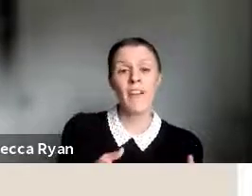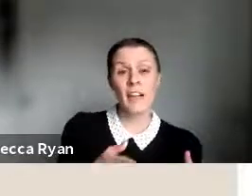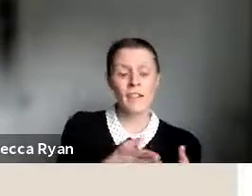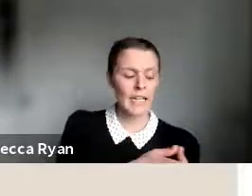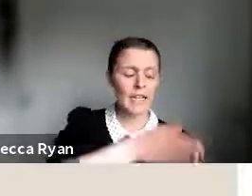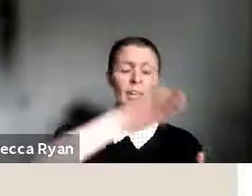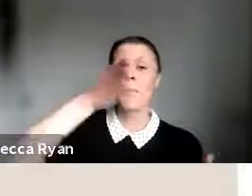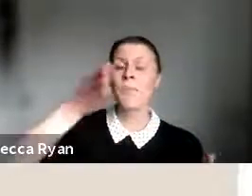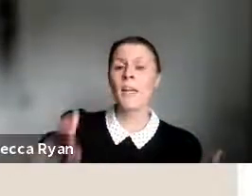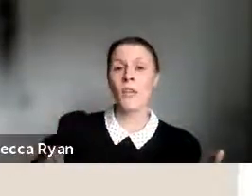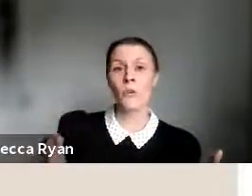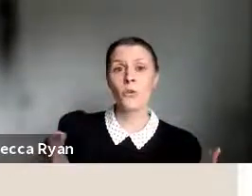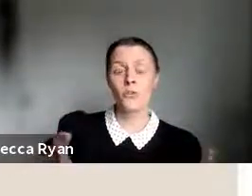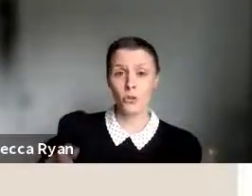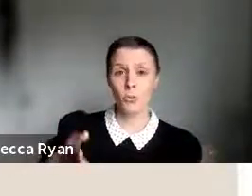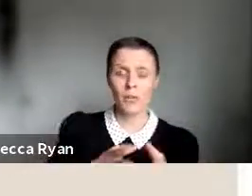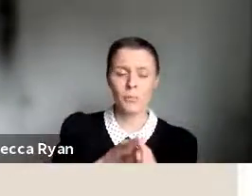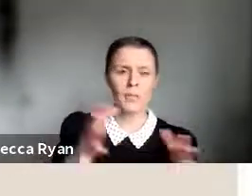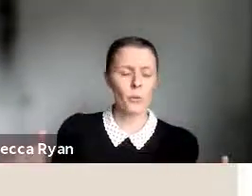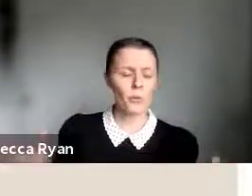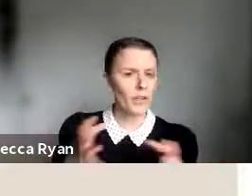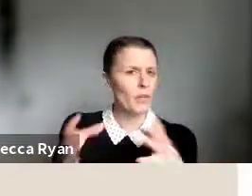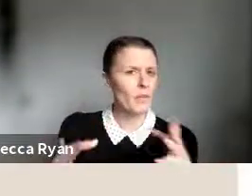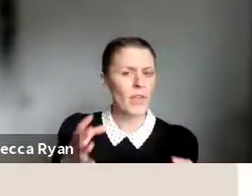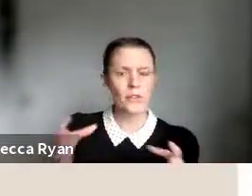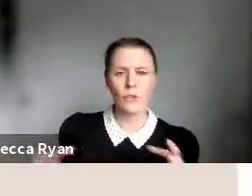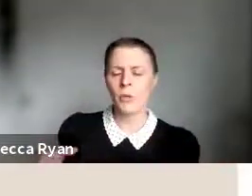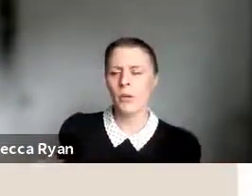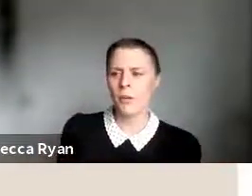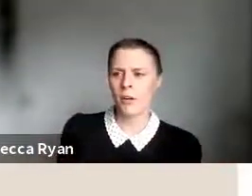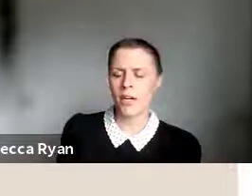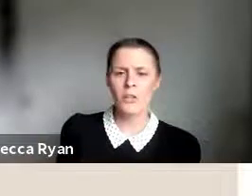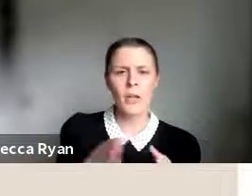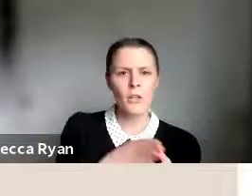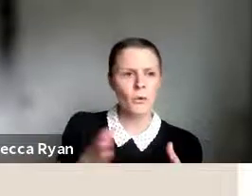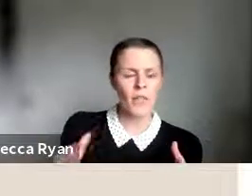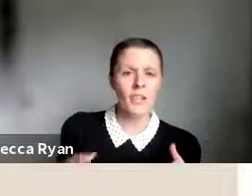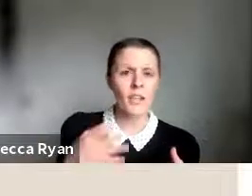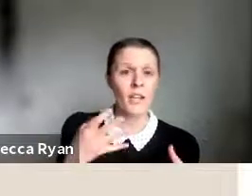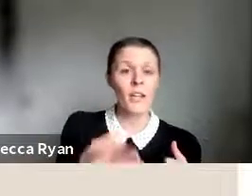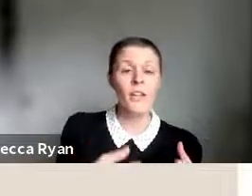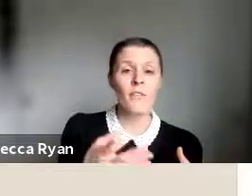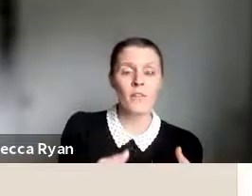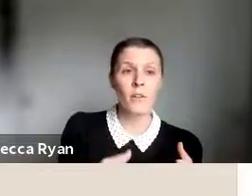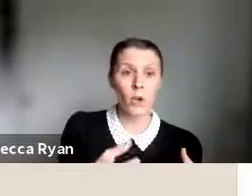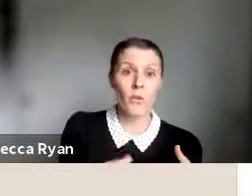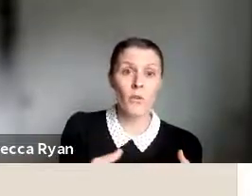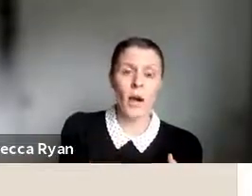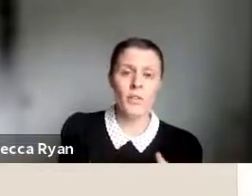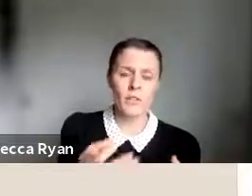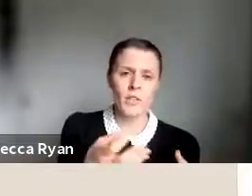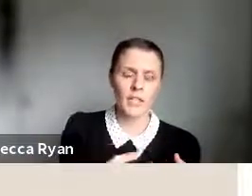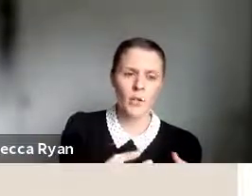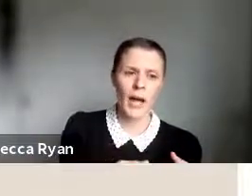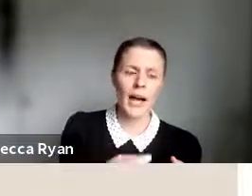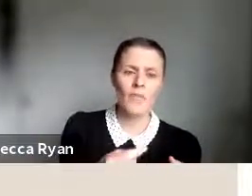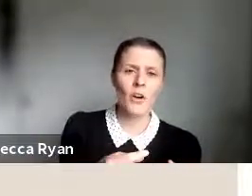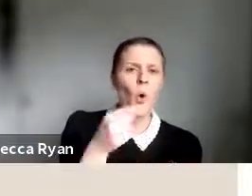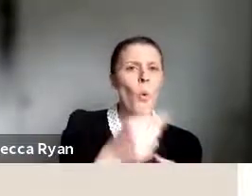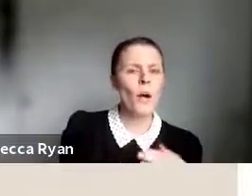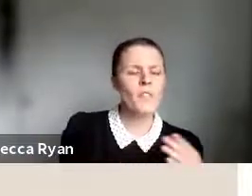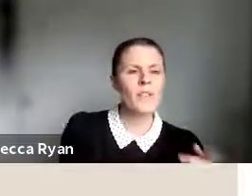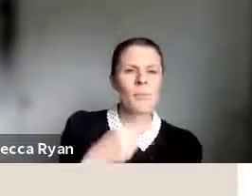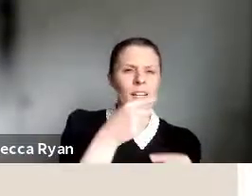someone's been vaccinated beyond those 2 weeks, because they would say wait for that 2-week period to make sure that the COVID positive test that you